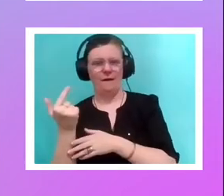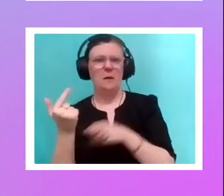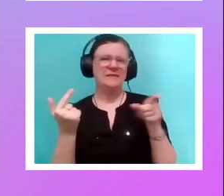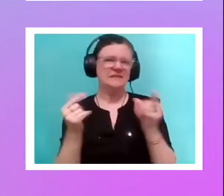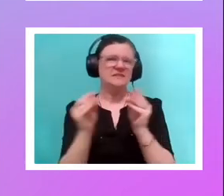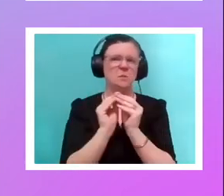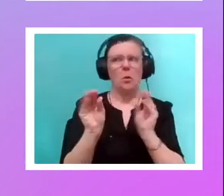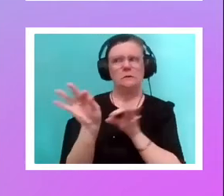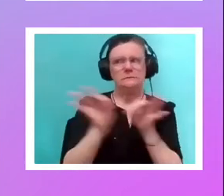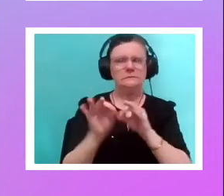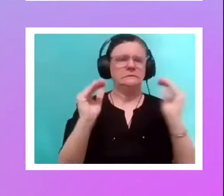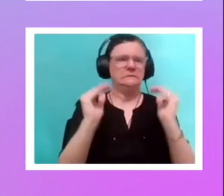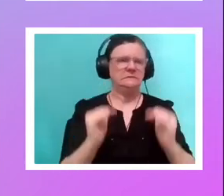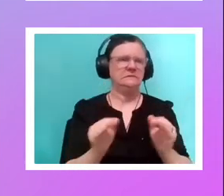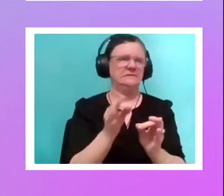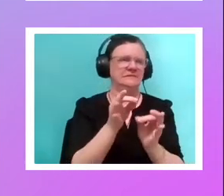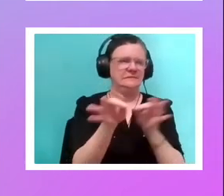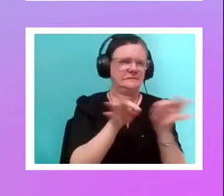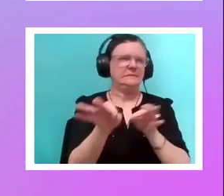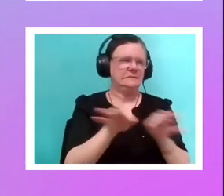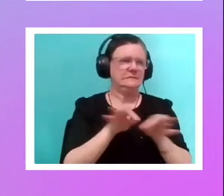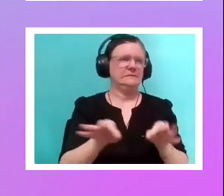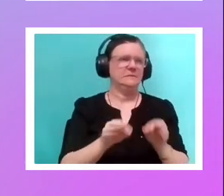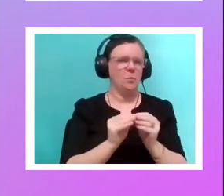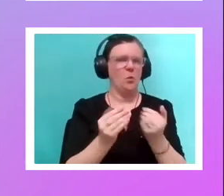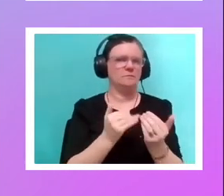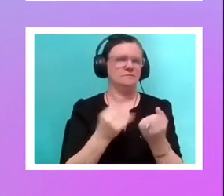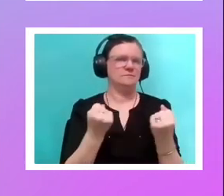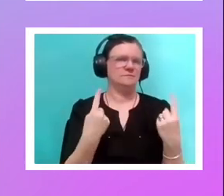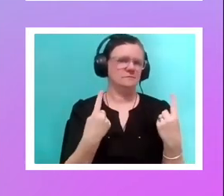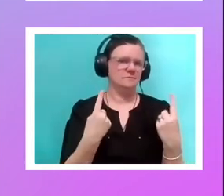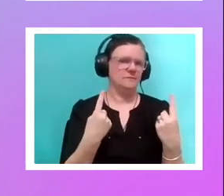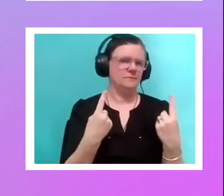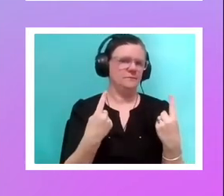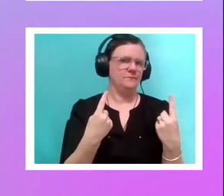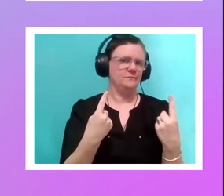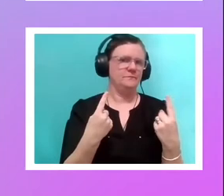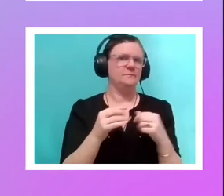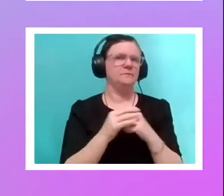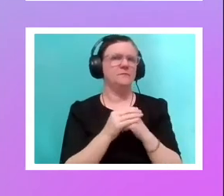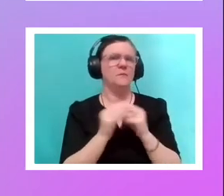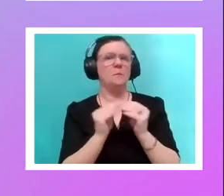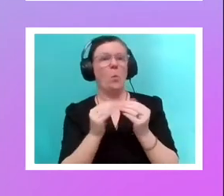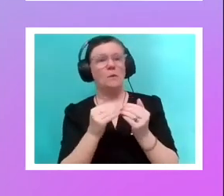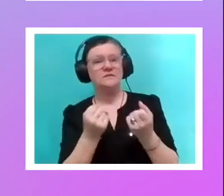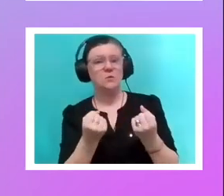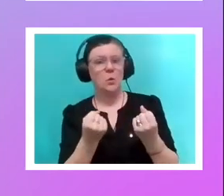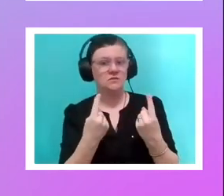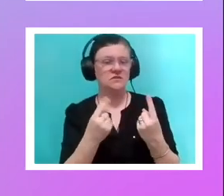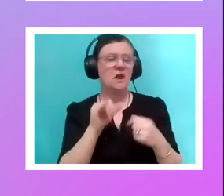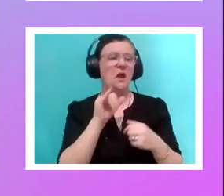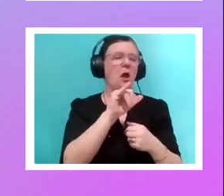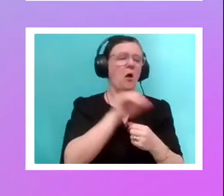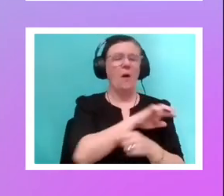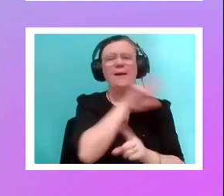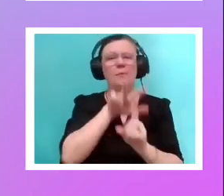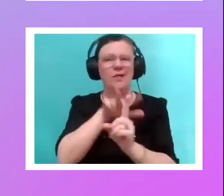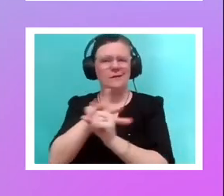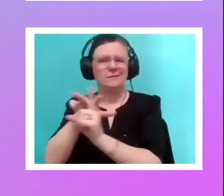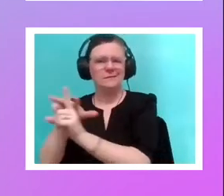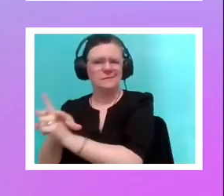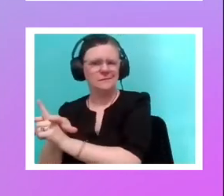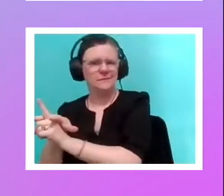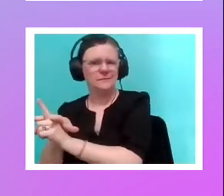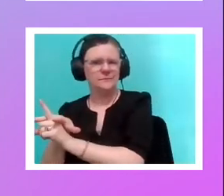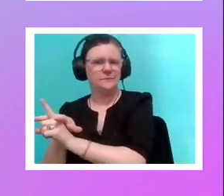more easily in these posters. And they're much easier to understand and digest and put into practice.